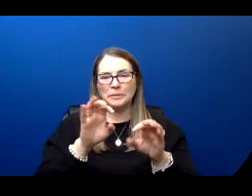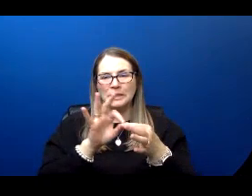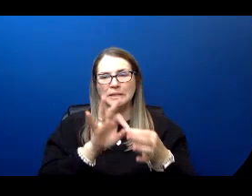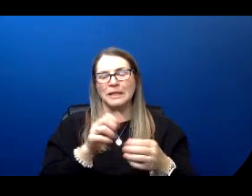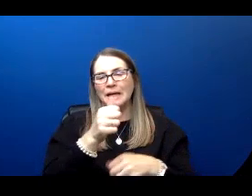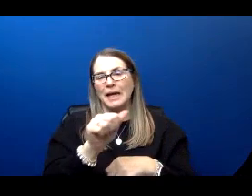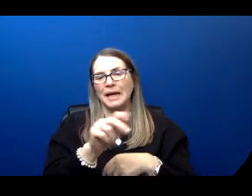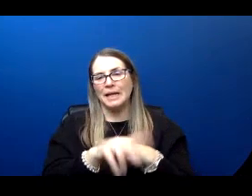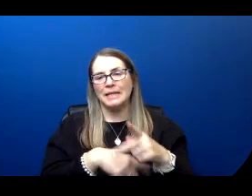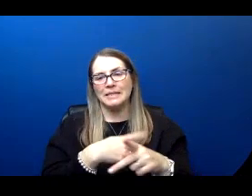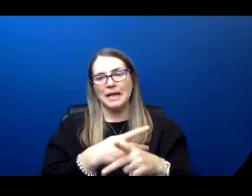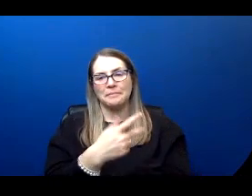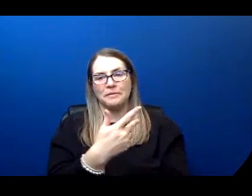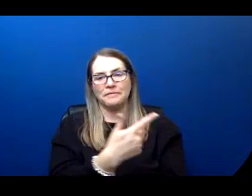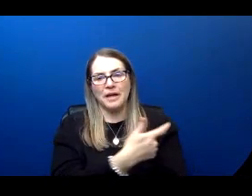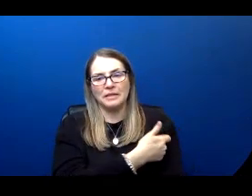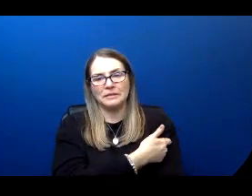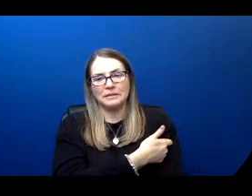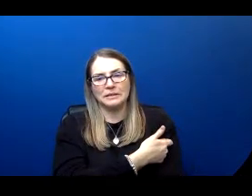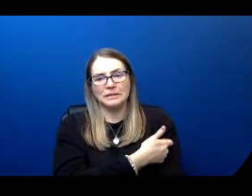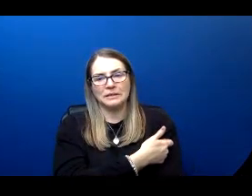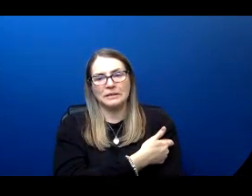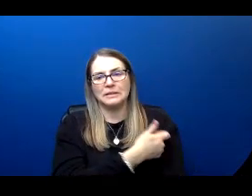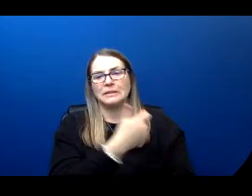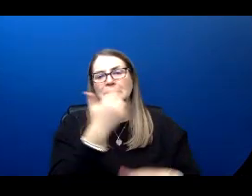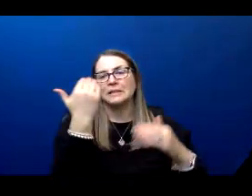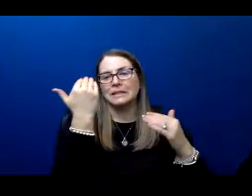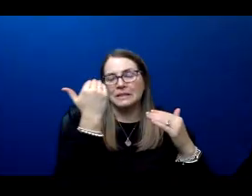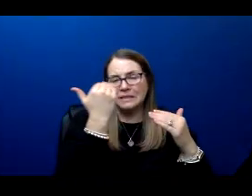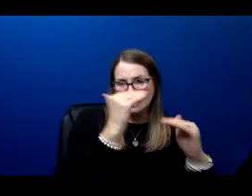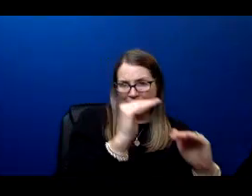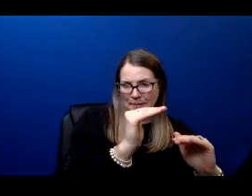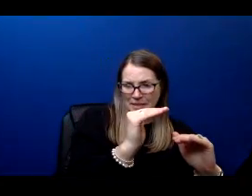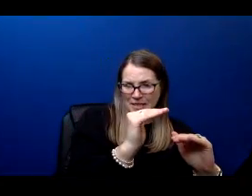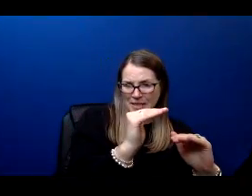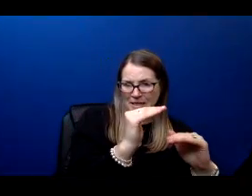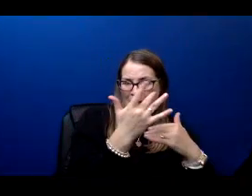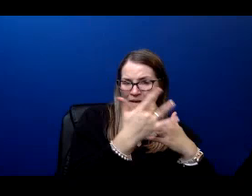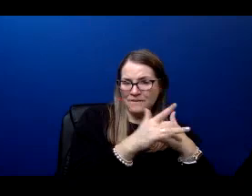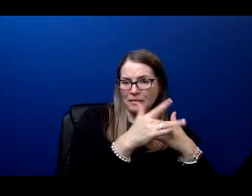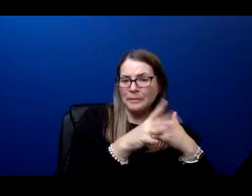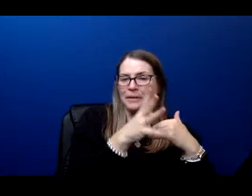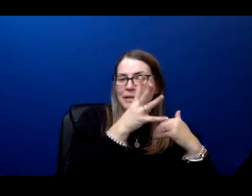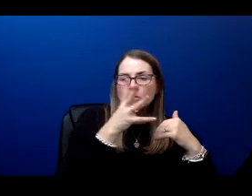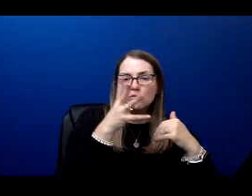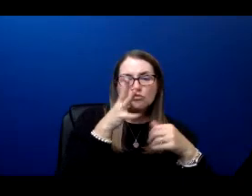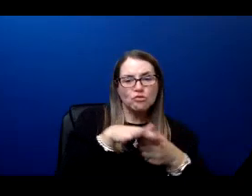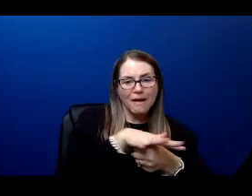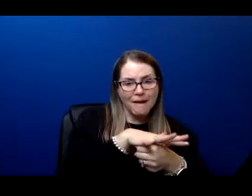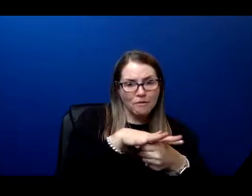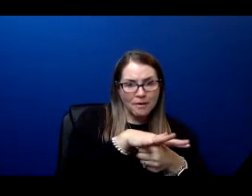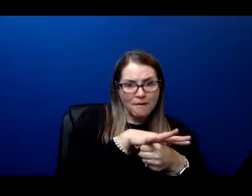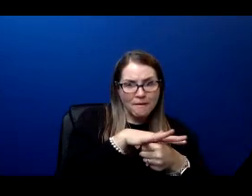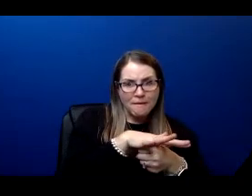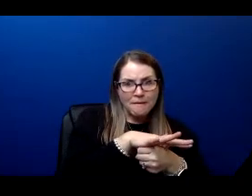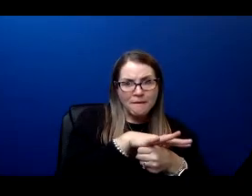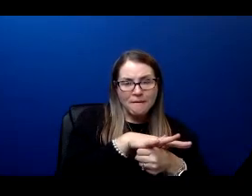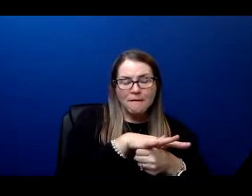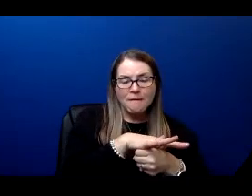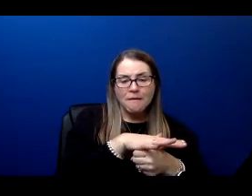vaccines. And I think that the main one was limited vaccine availability, especially in rural areas and at local pharmacies.